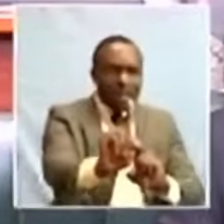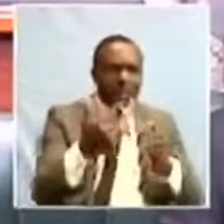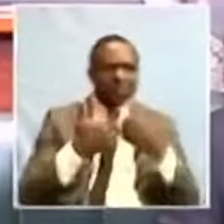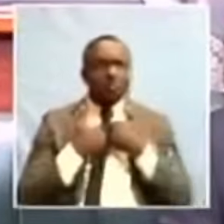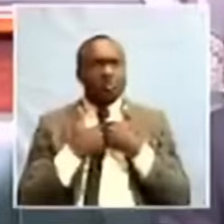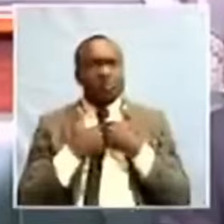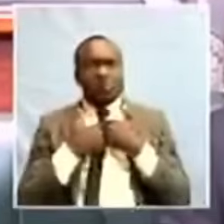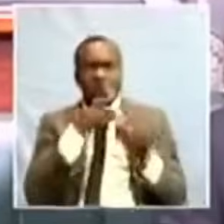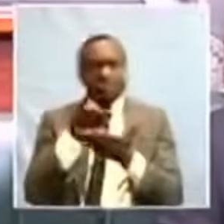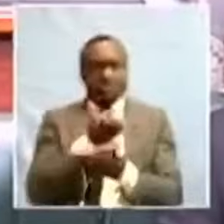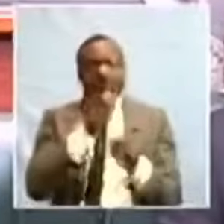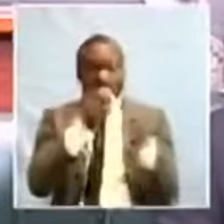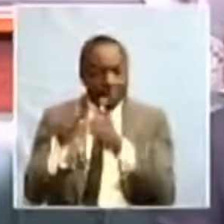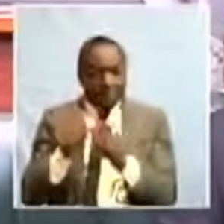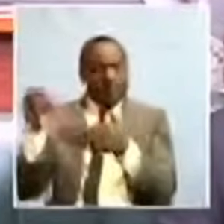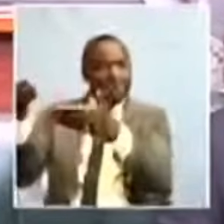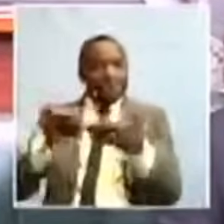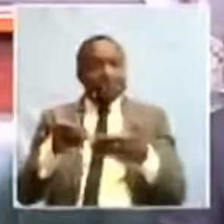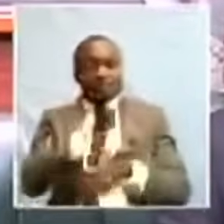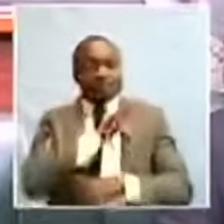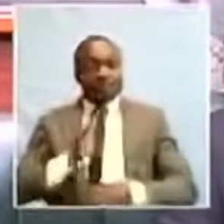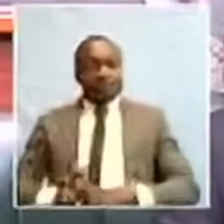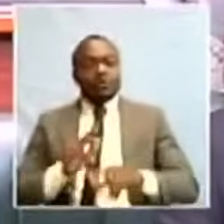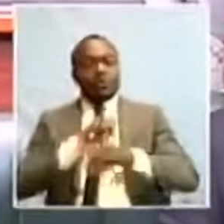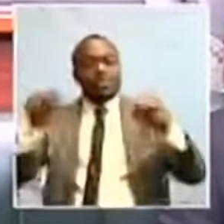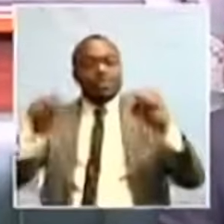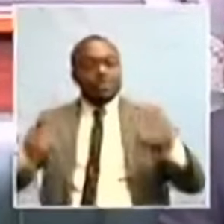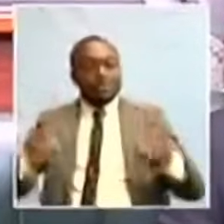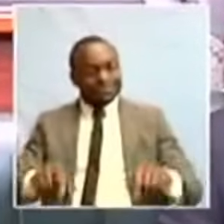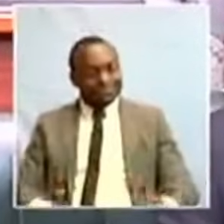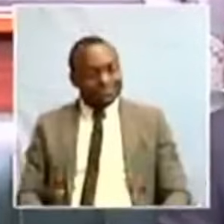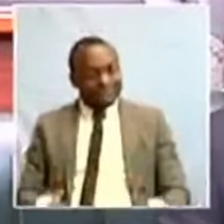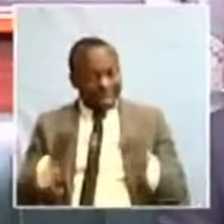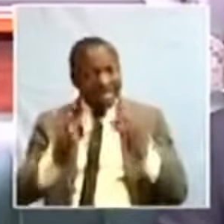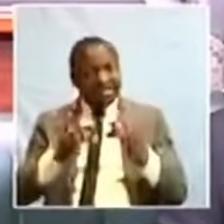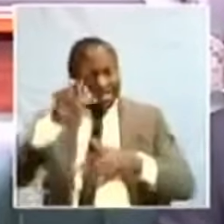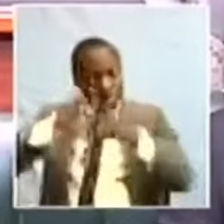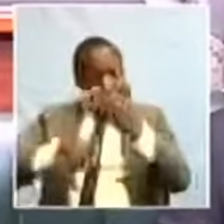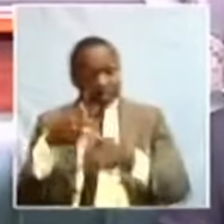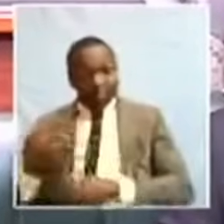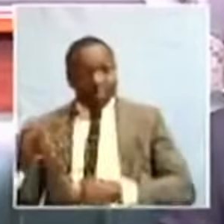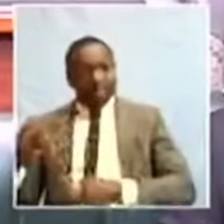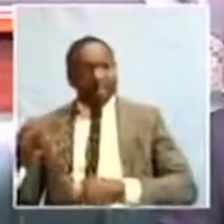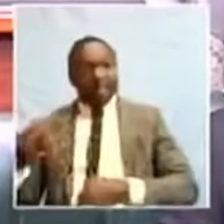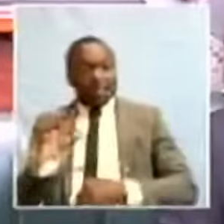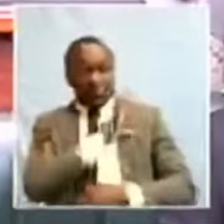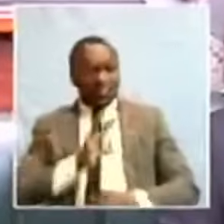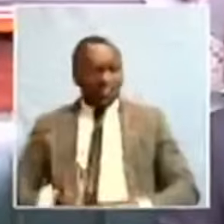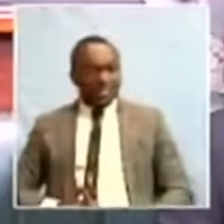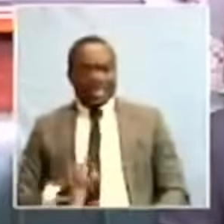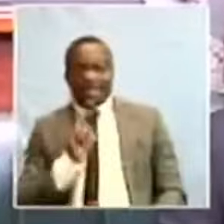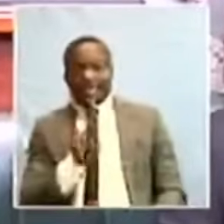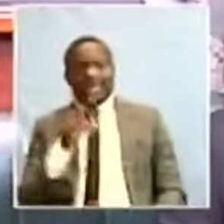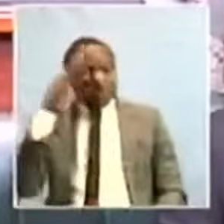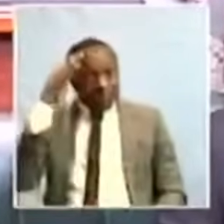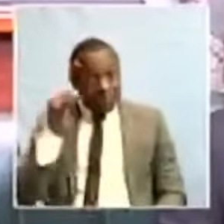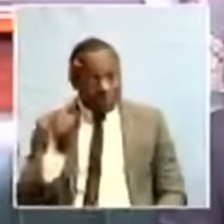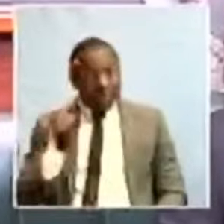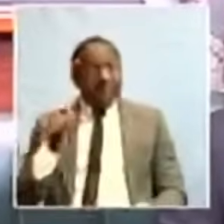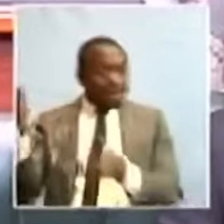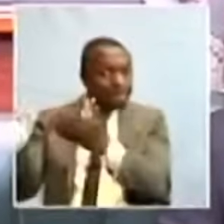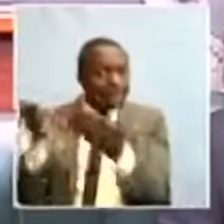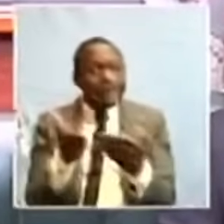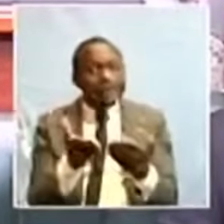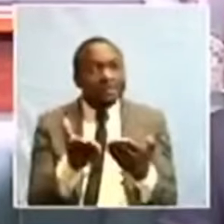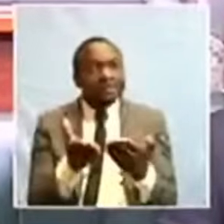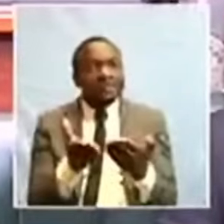economic activity which brings food on the table. So if the cost of living is food, that is why we are bringing